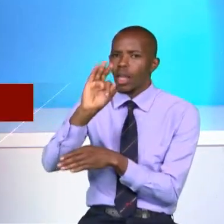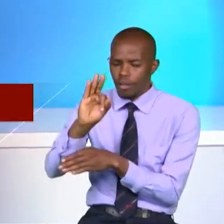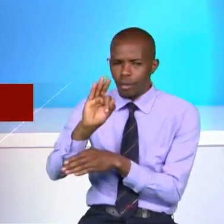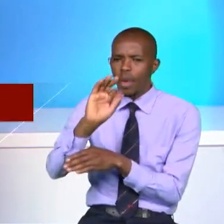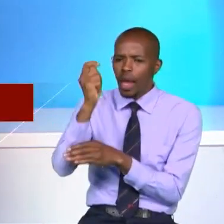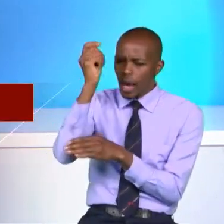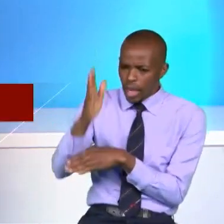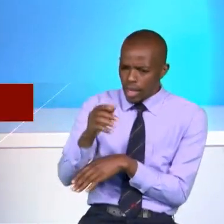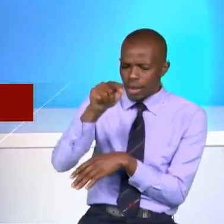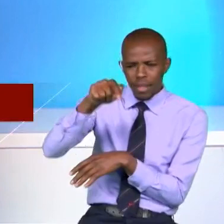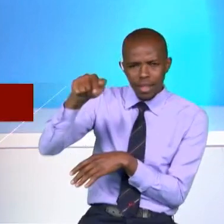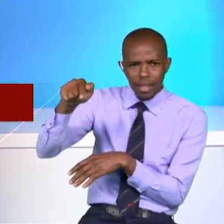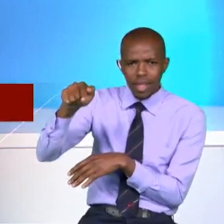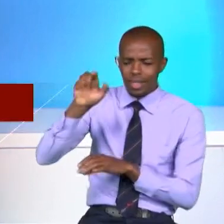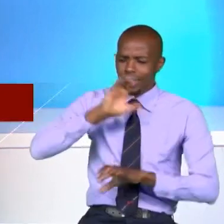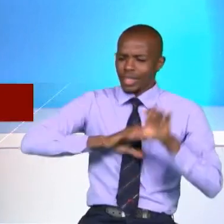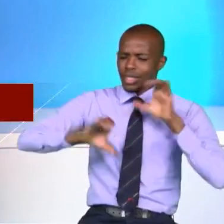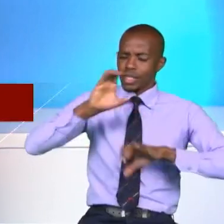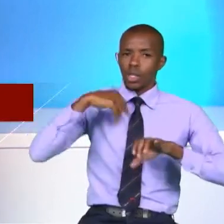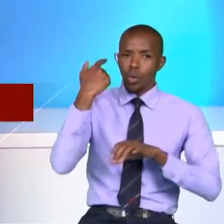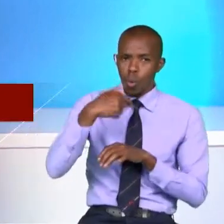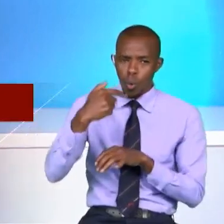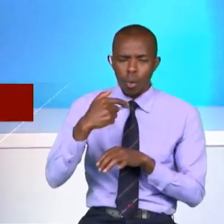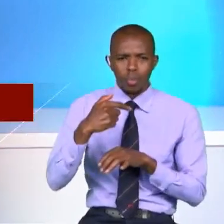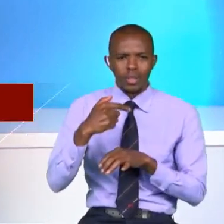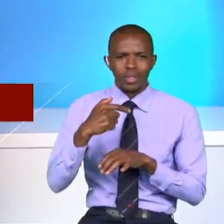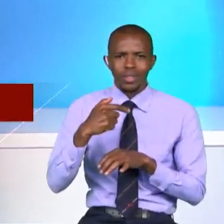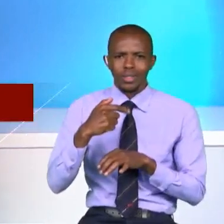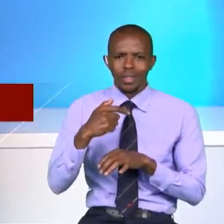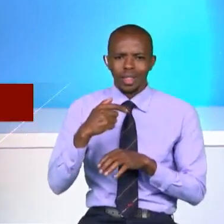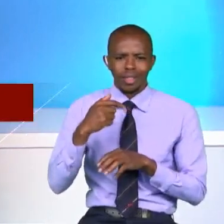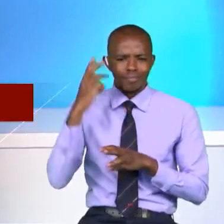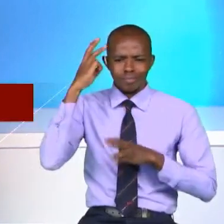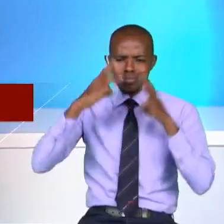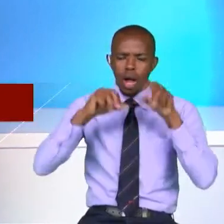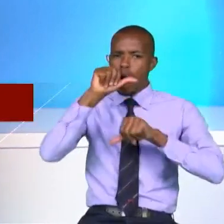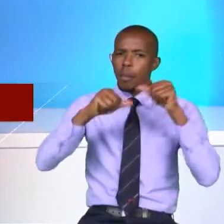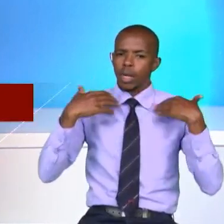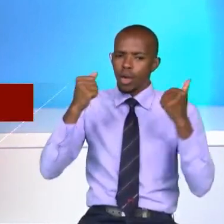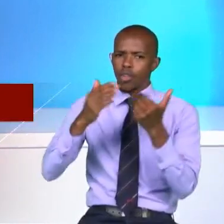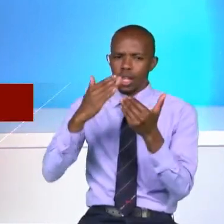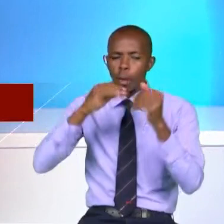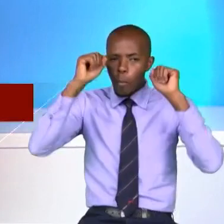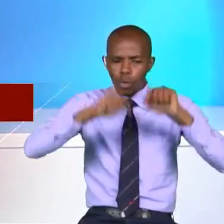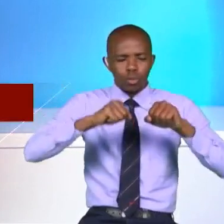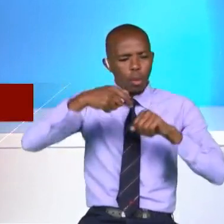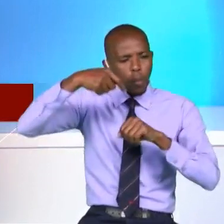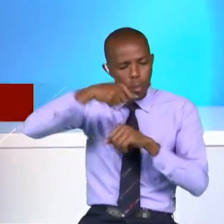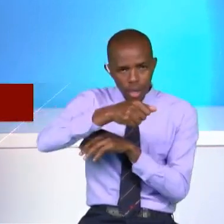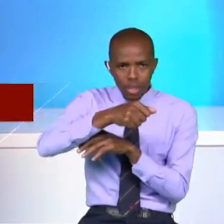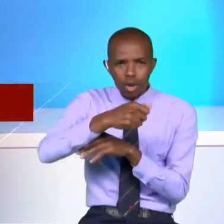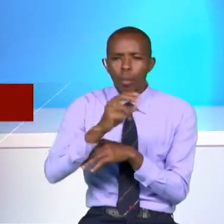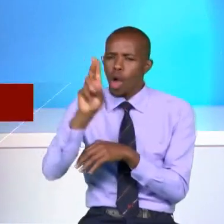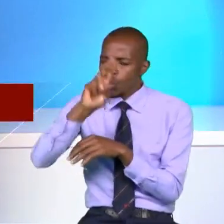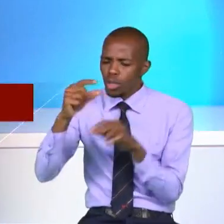ordinary Kenyan, the mwananchi, the citizen who is desperate for this kind of healthcare can be able to afford, or can be able to